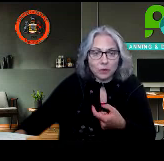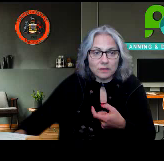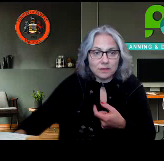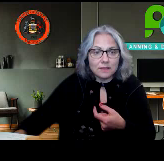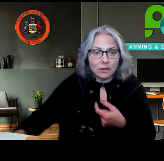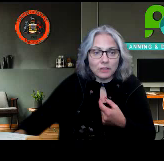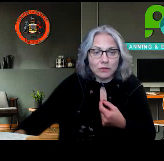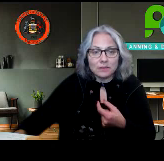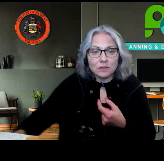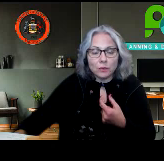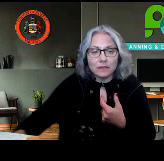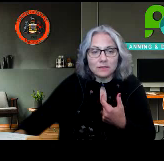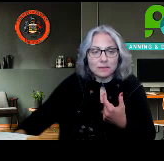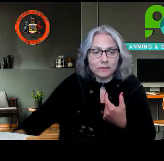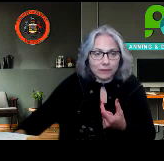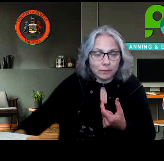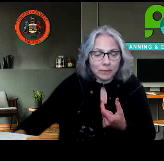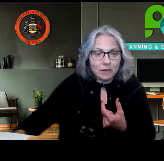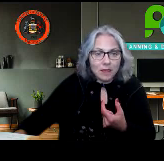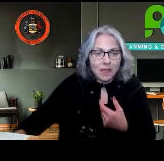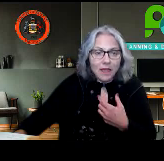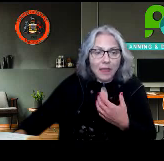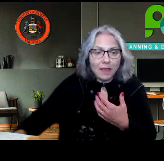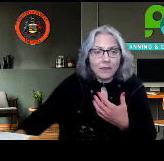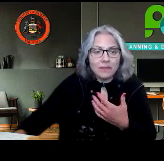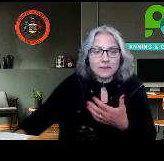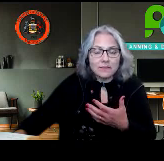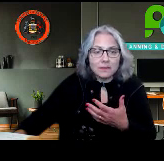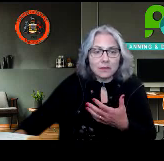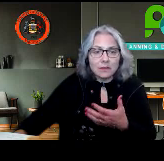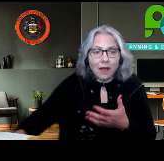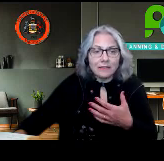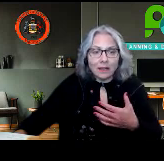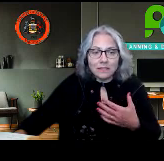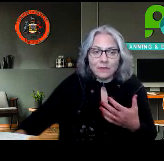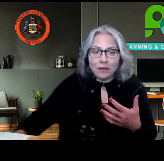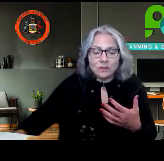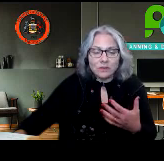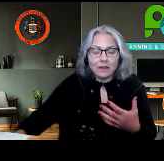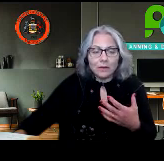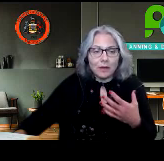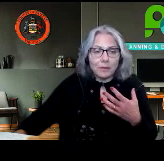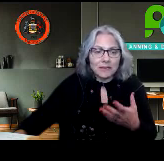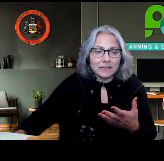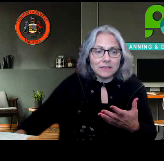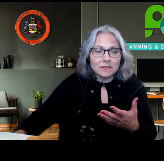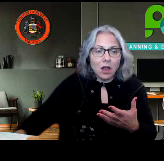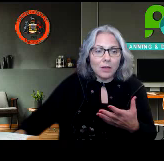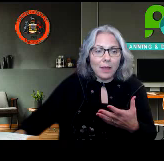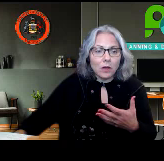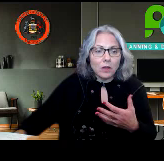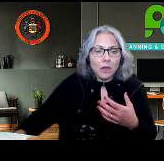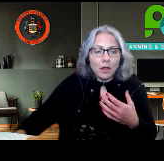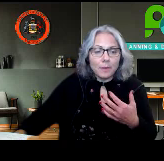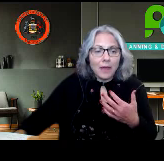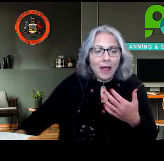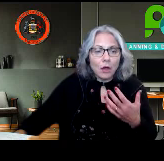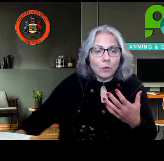which focuses on transit-oriented development. And the guidelines found in that appendix talk